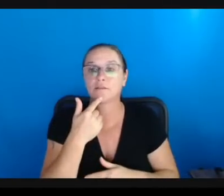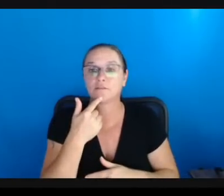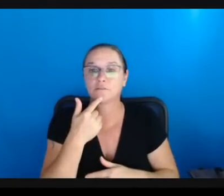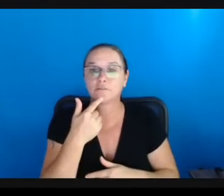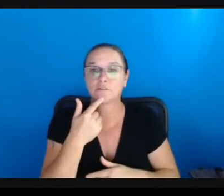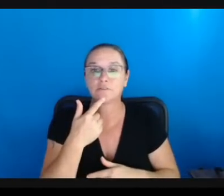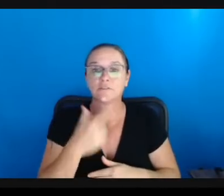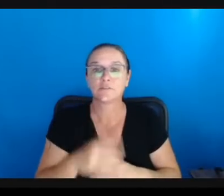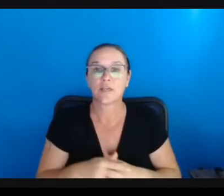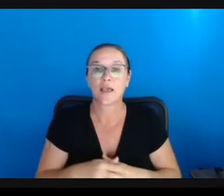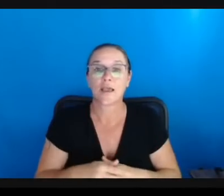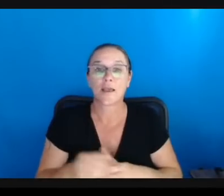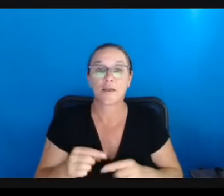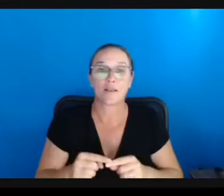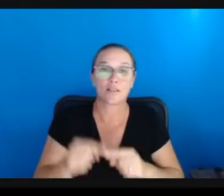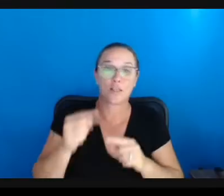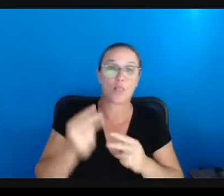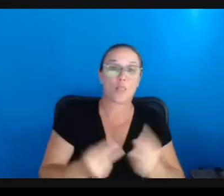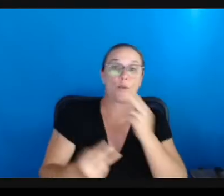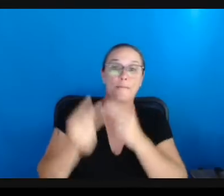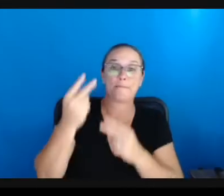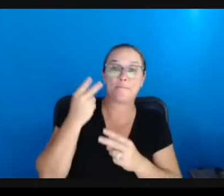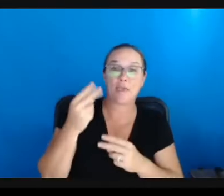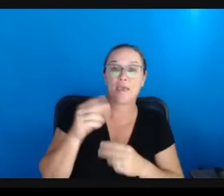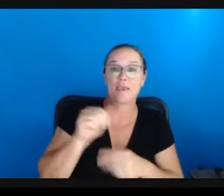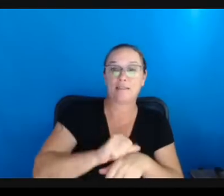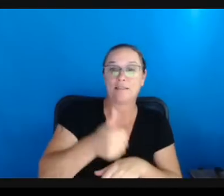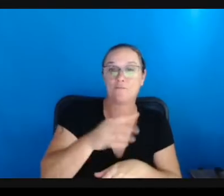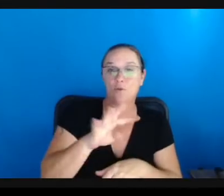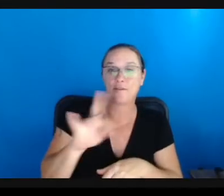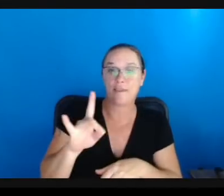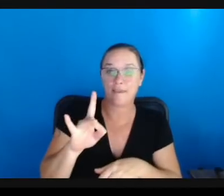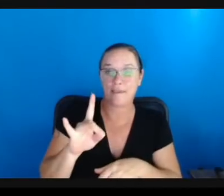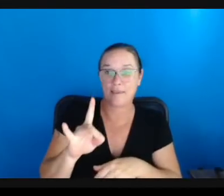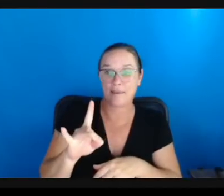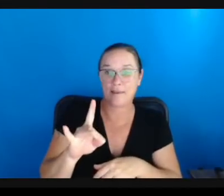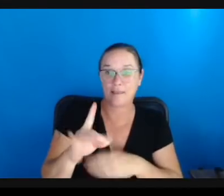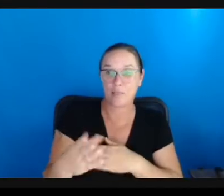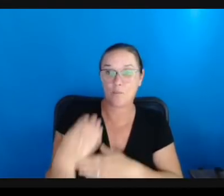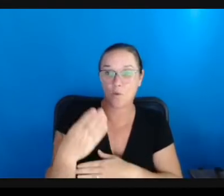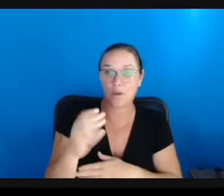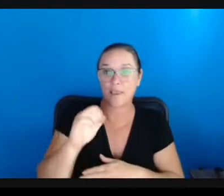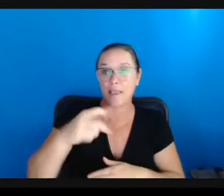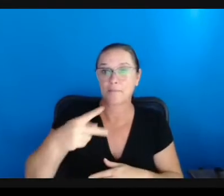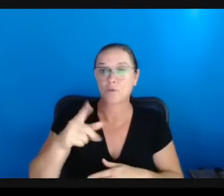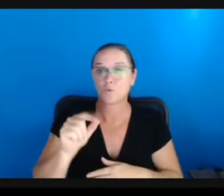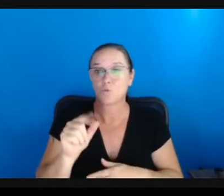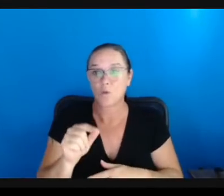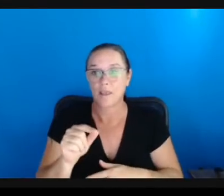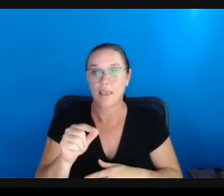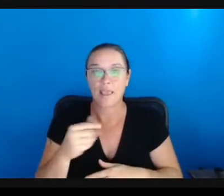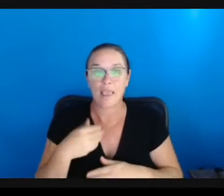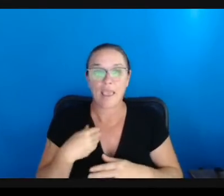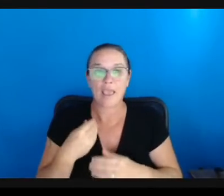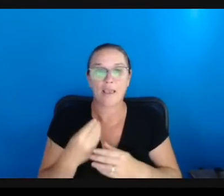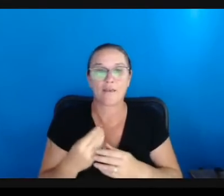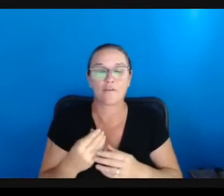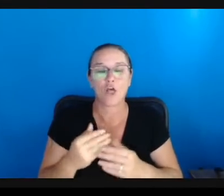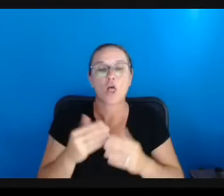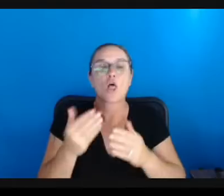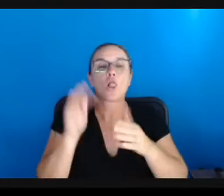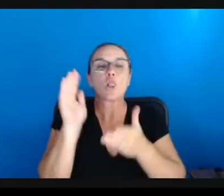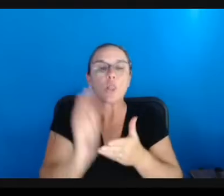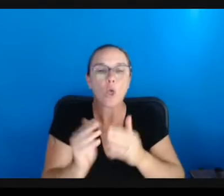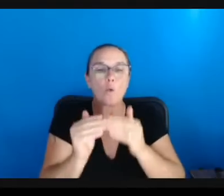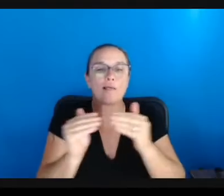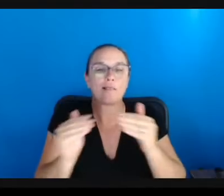previous day on Monday at 10:48 a.m., episode 20 low-level precursory activity began. That's